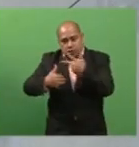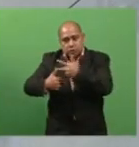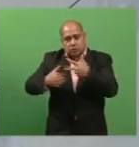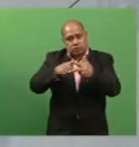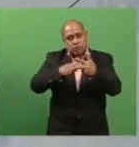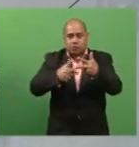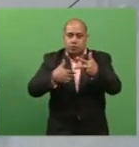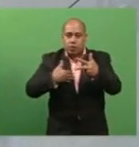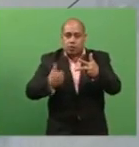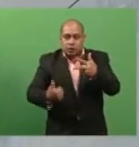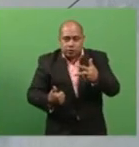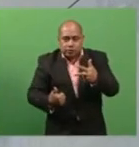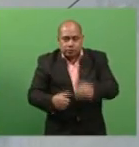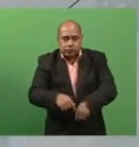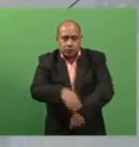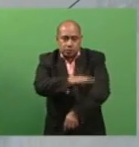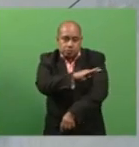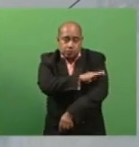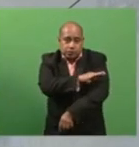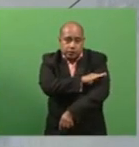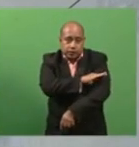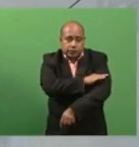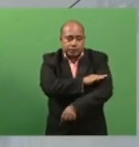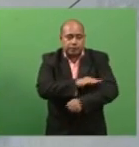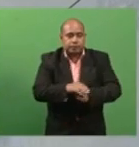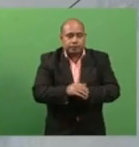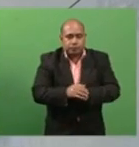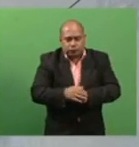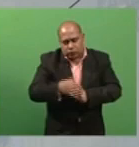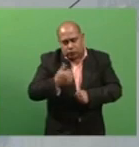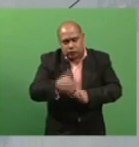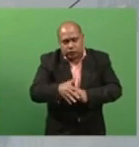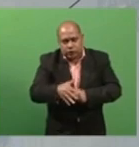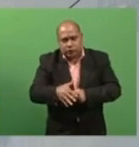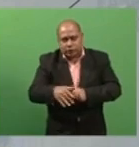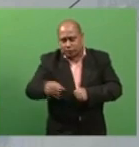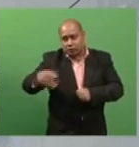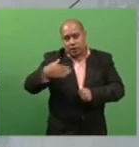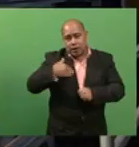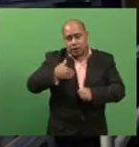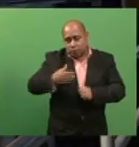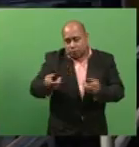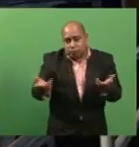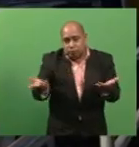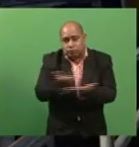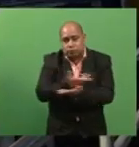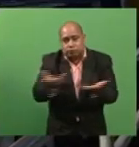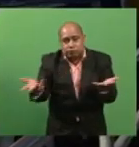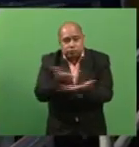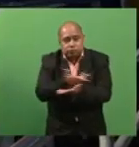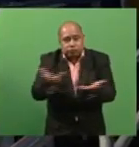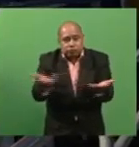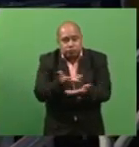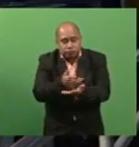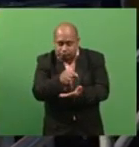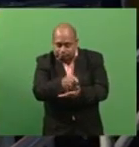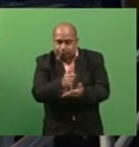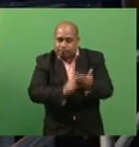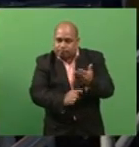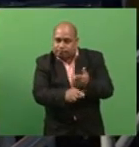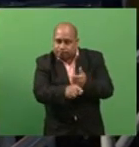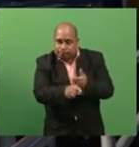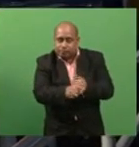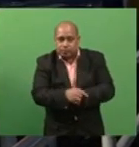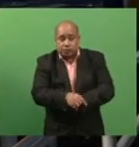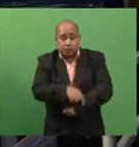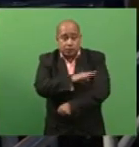Vurenge Bainimarama has been briefed by the Minister for Health, Dr. Ifiremi Wangainambete, on the matter. The Prime Minister says this means our